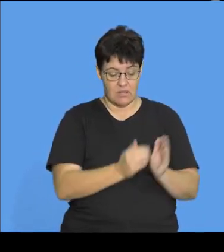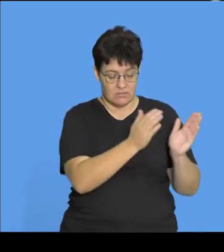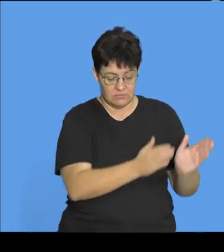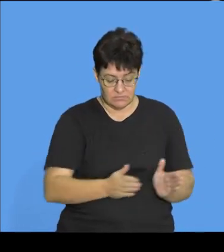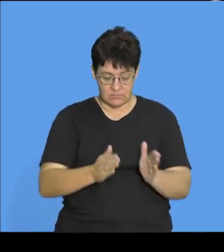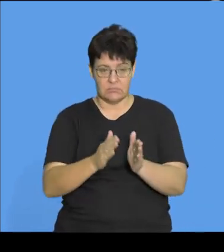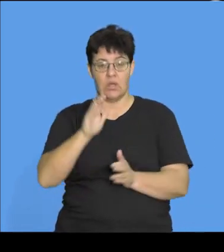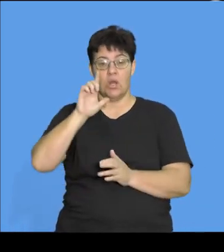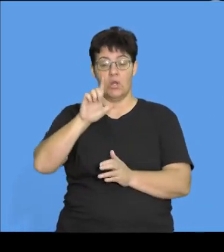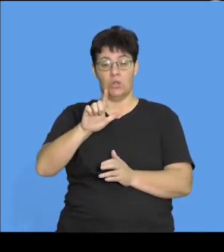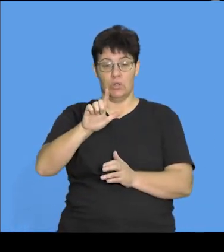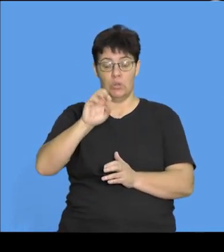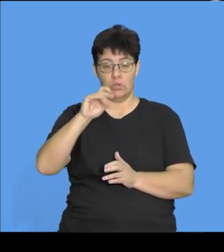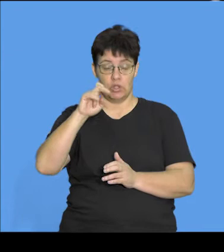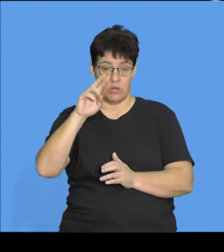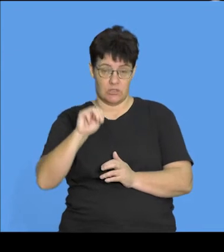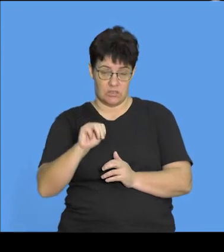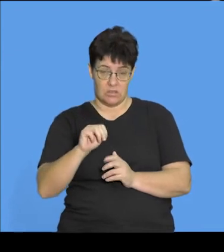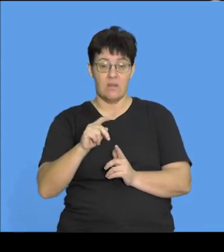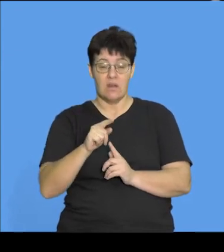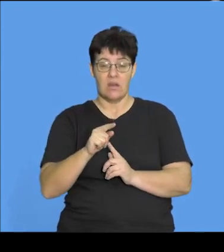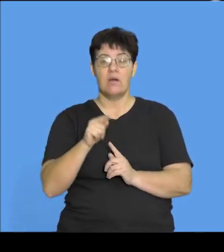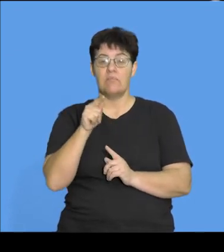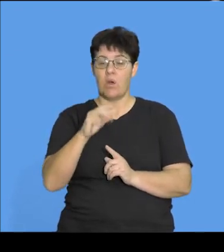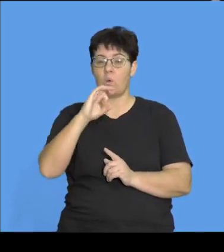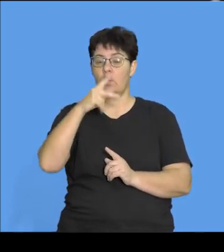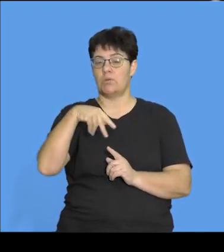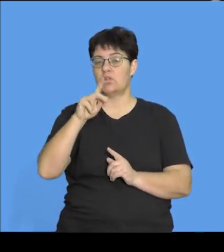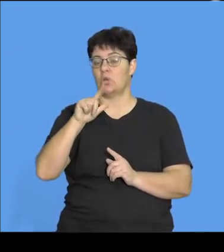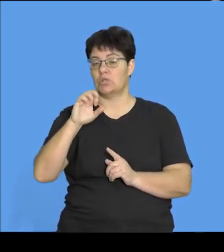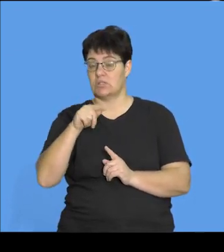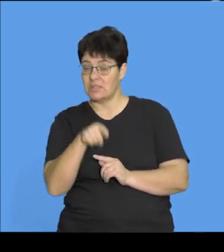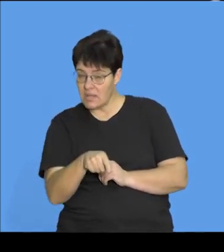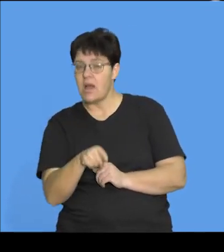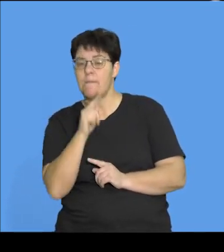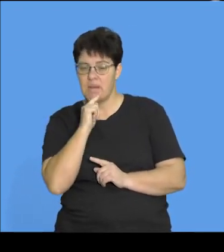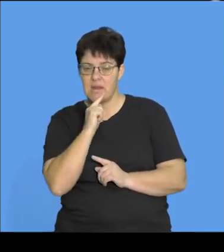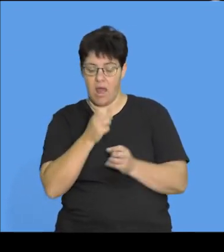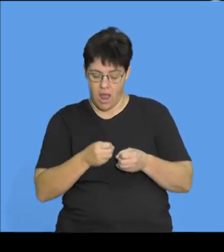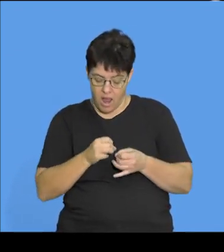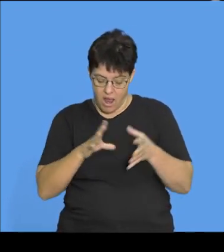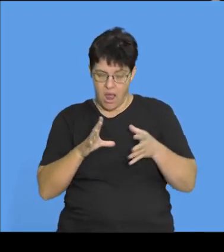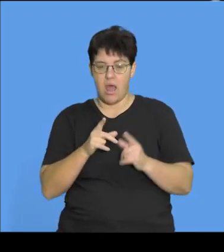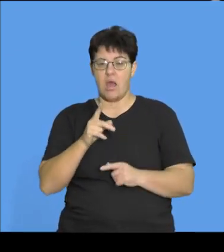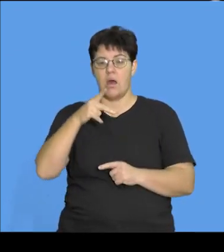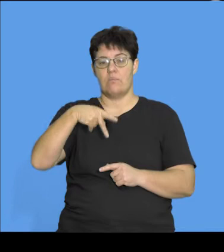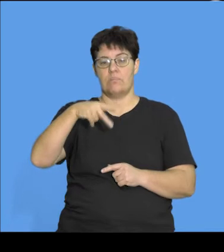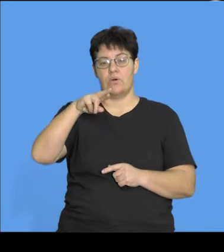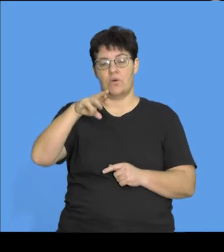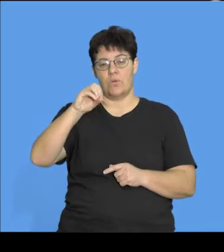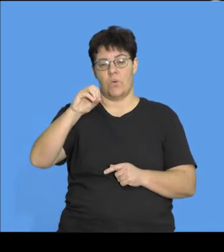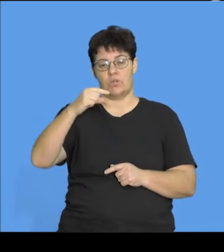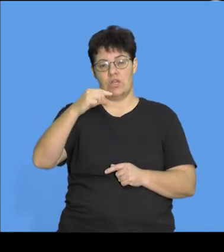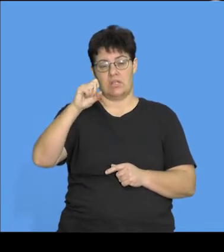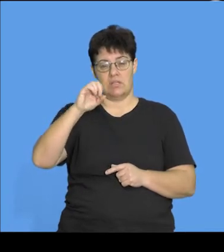phase, which is when the corpus luteum remains intact, it will release a hormone called progesterone, and that progesterone helps to thicken